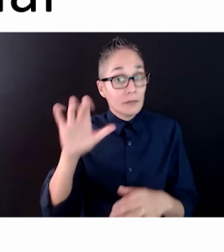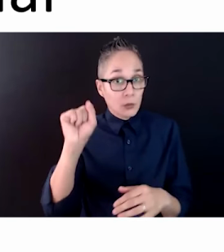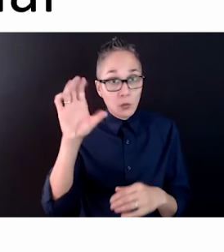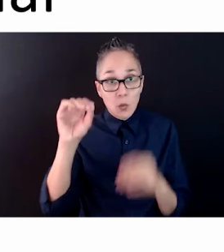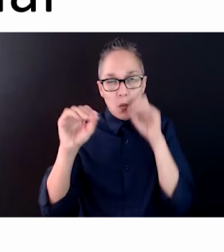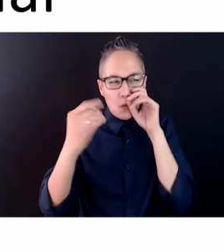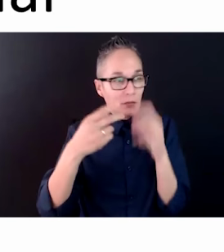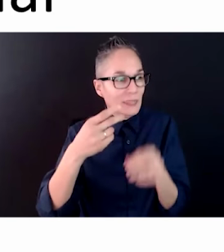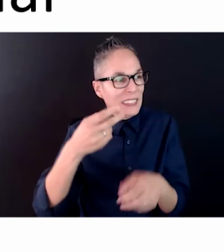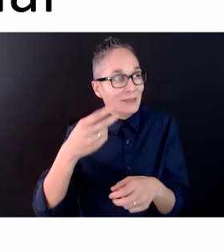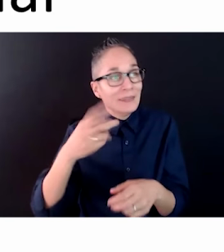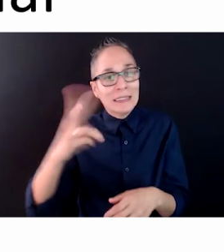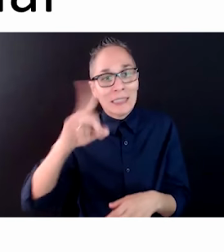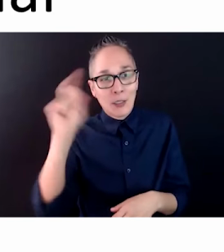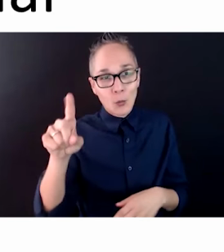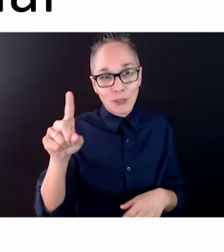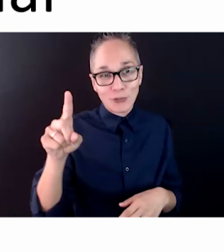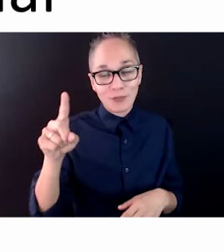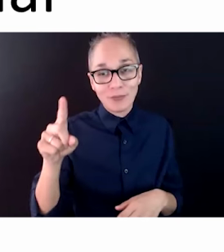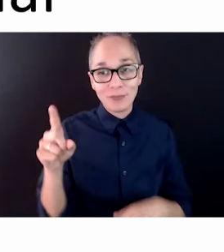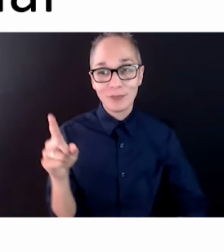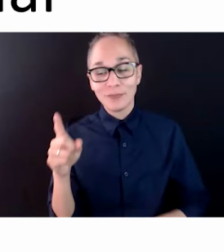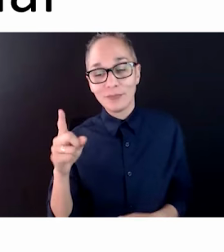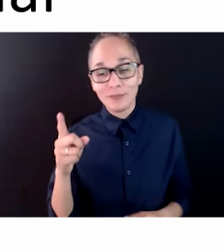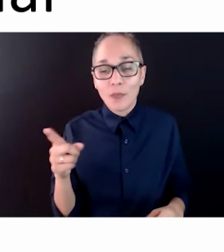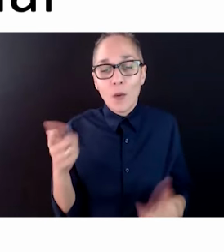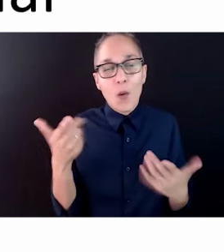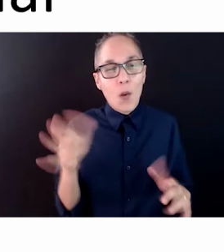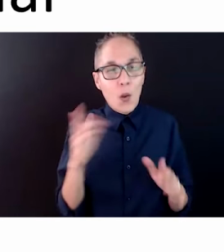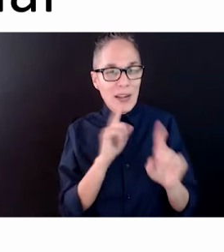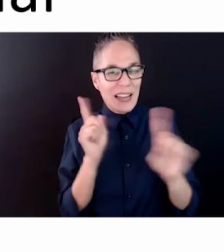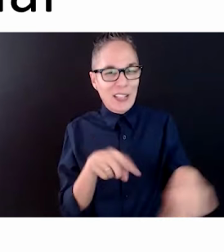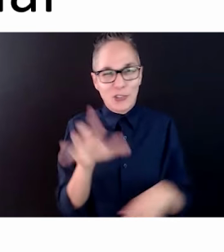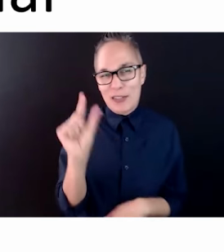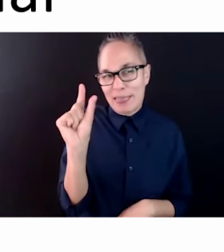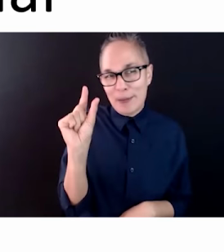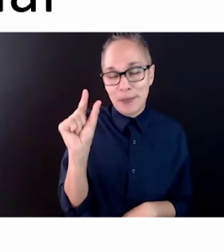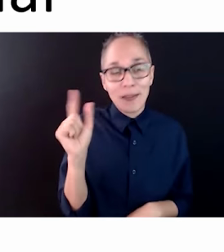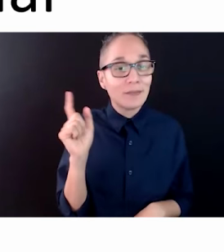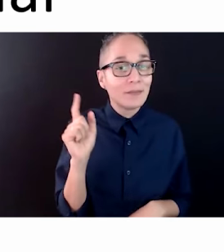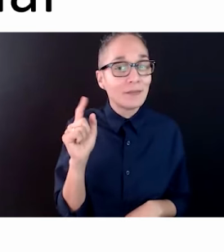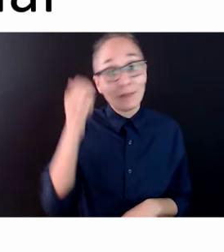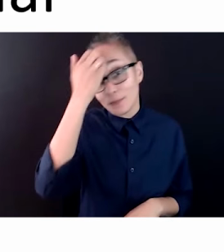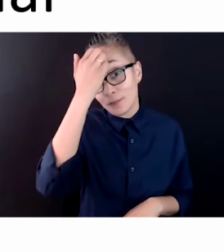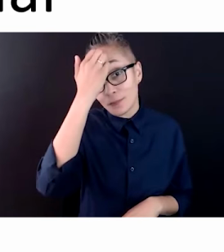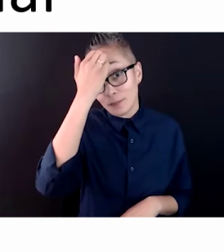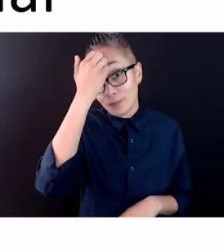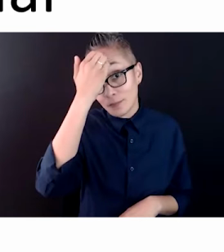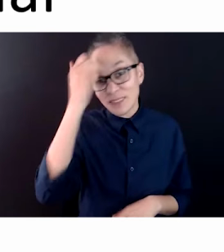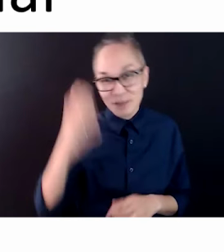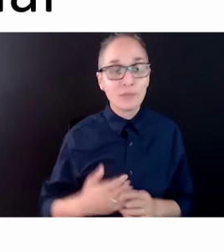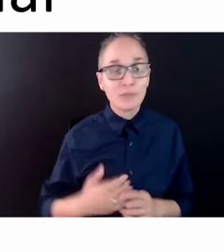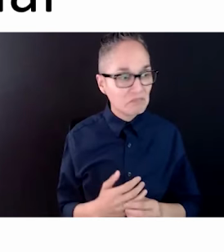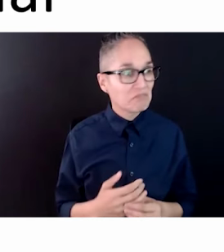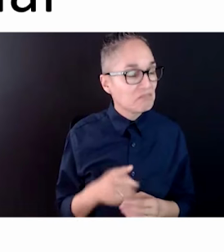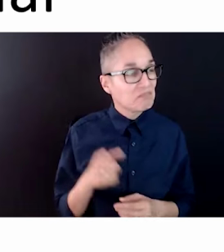hard question number 2. And we kind of already answered this a little bit, right? Becky gave me a very, very